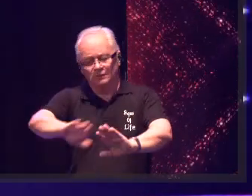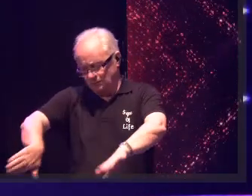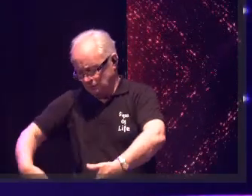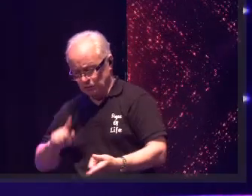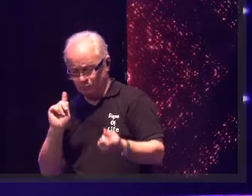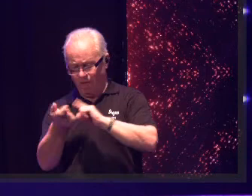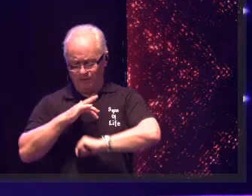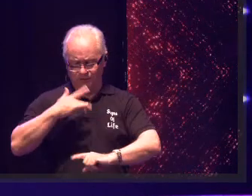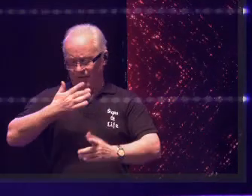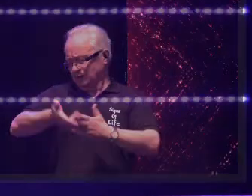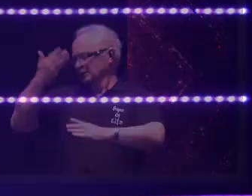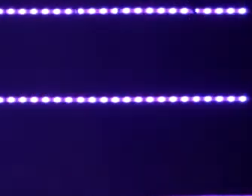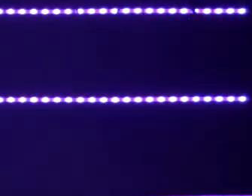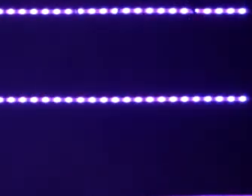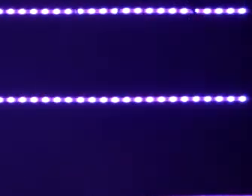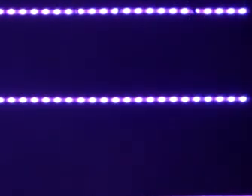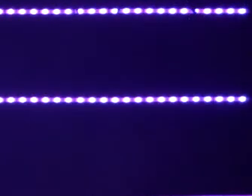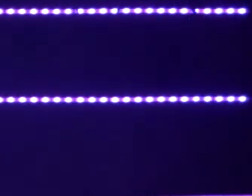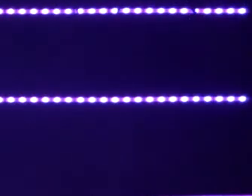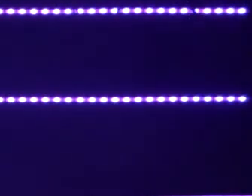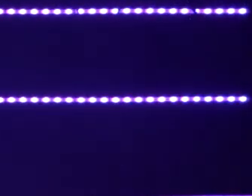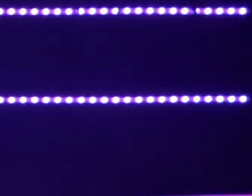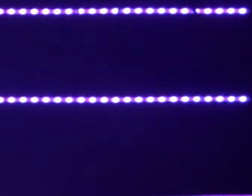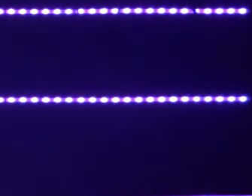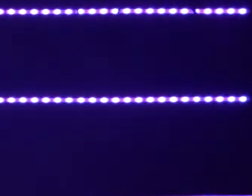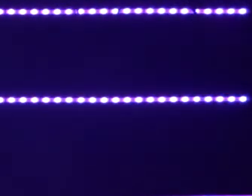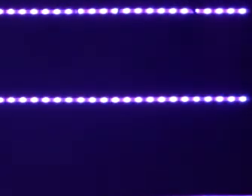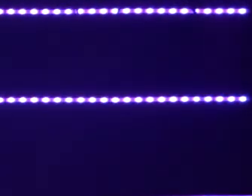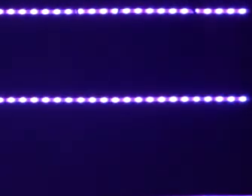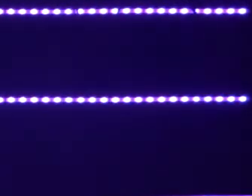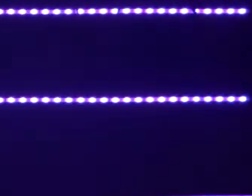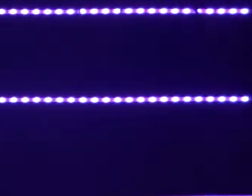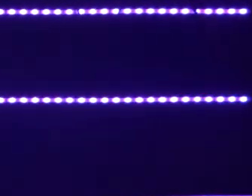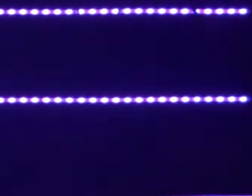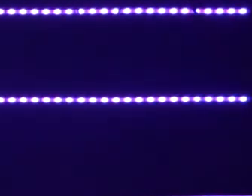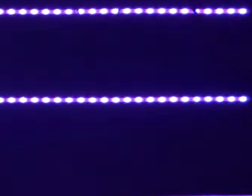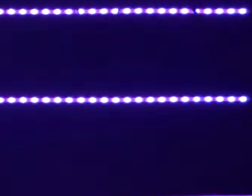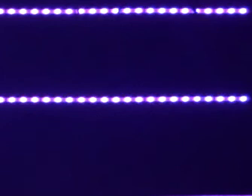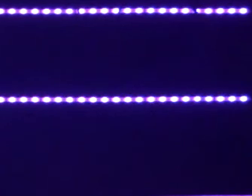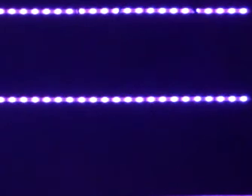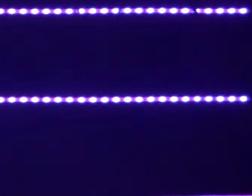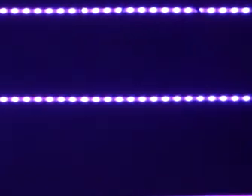life up from the dead. Oh, praise the one who